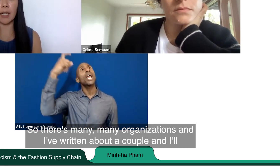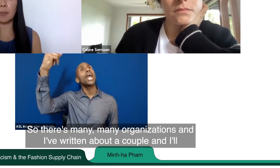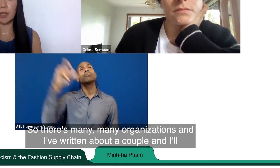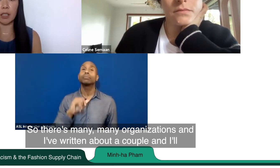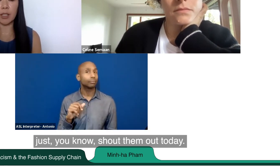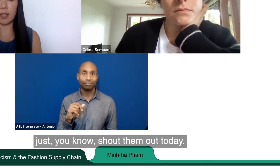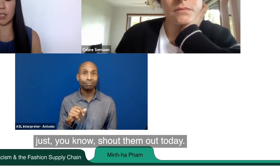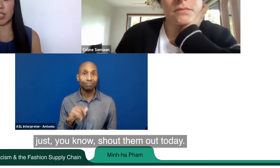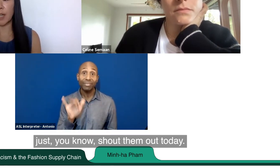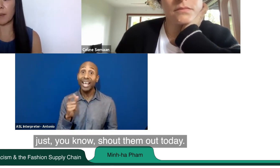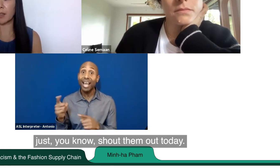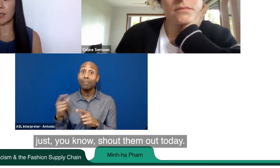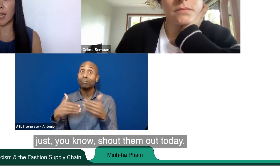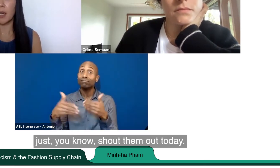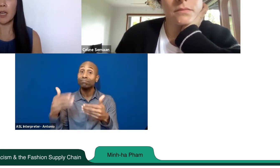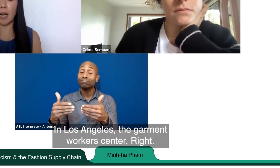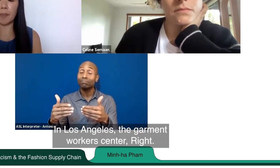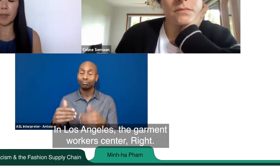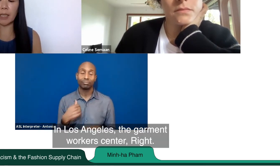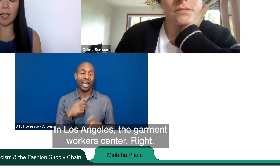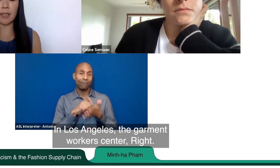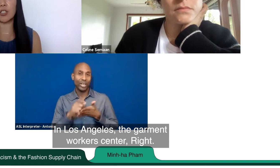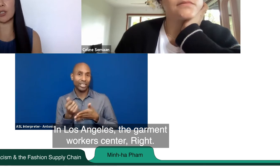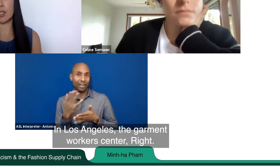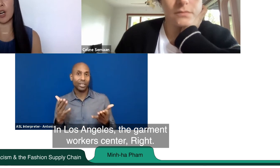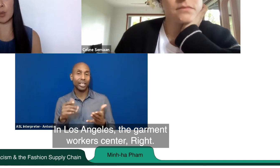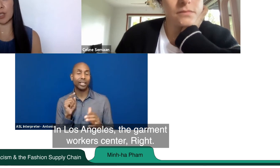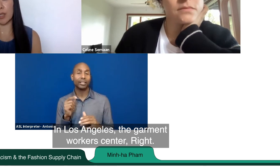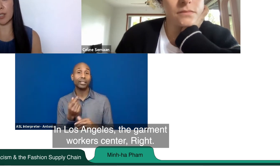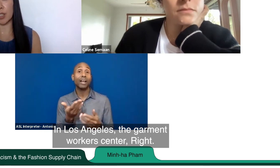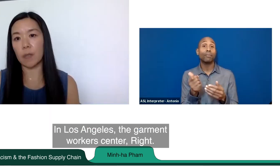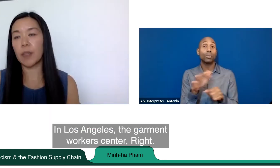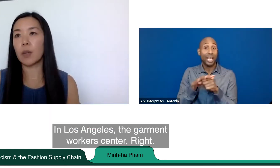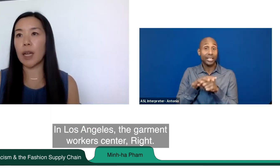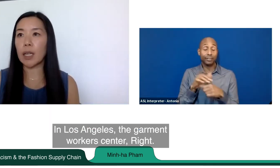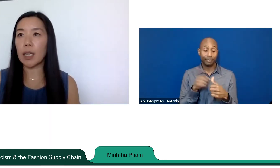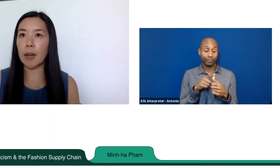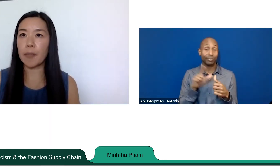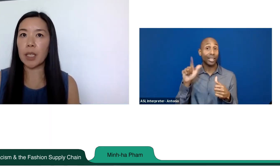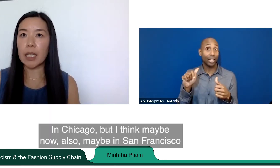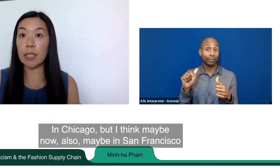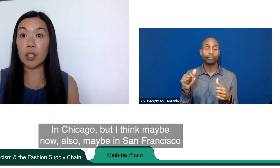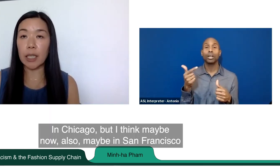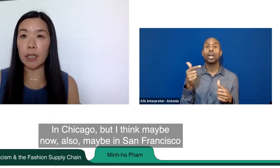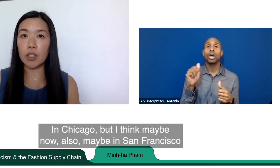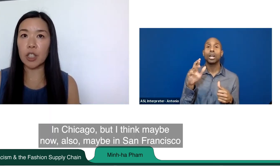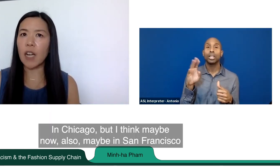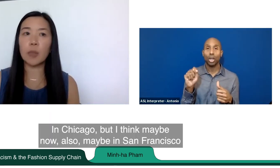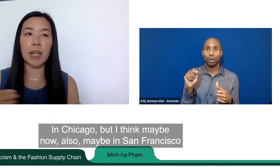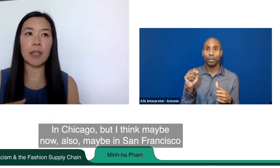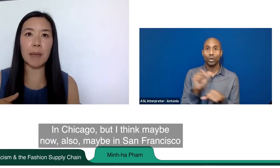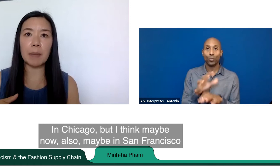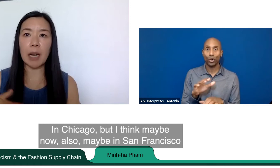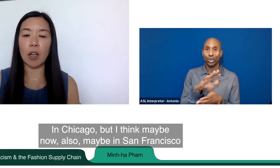a couple, and I'll just, shout them out today. In Los Angeles, the Garment Workers Center, right? In